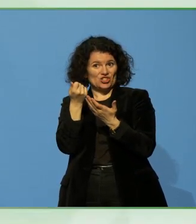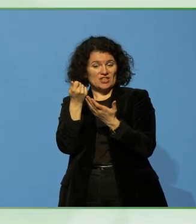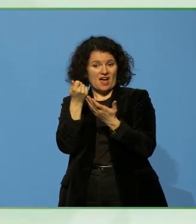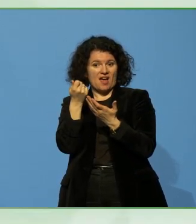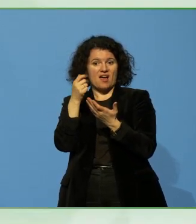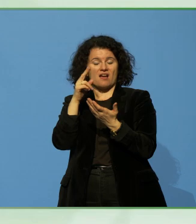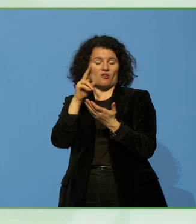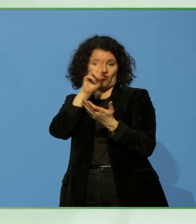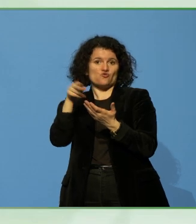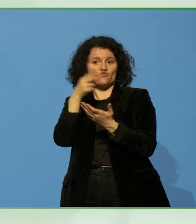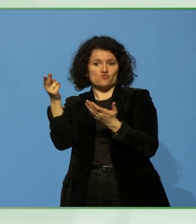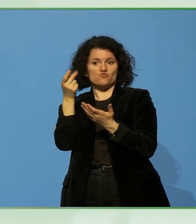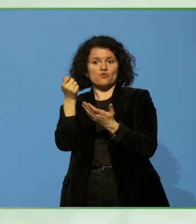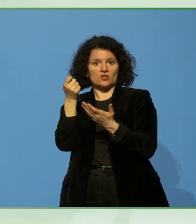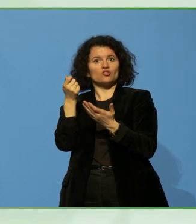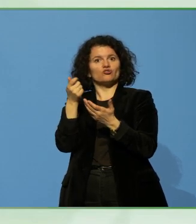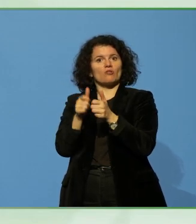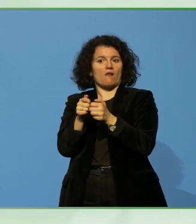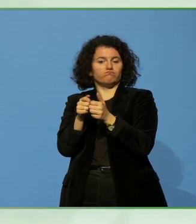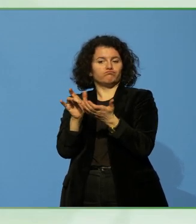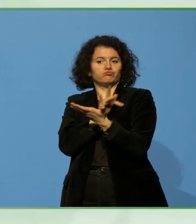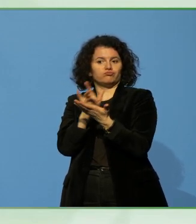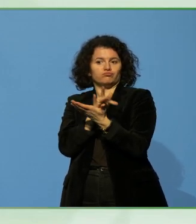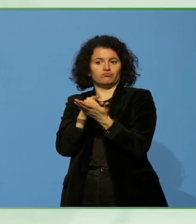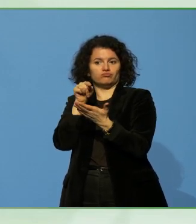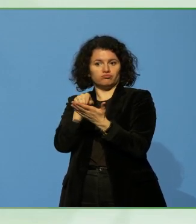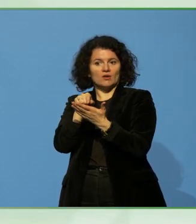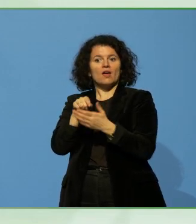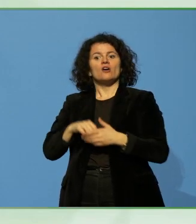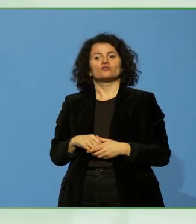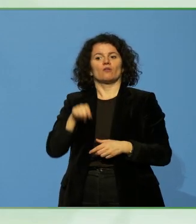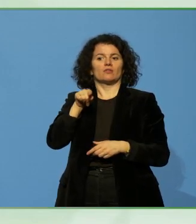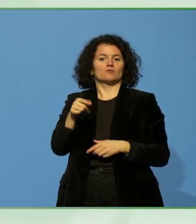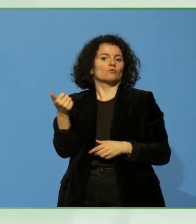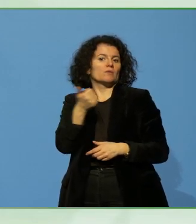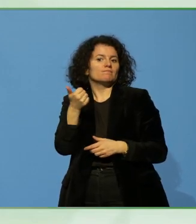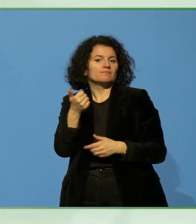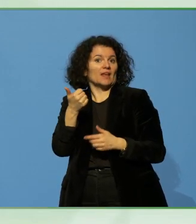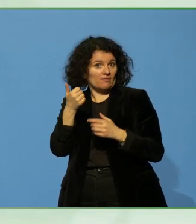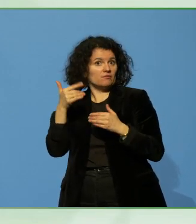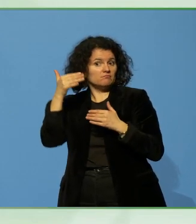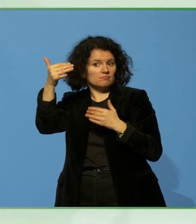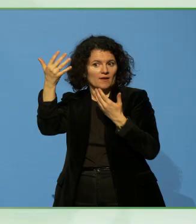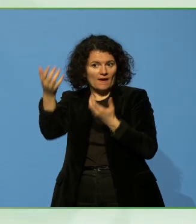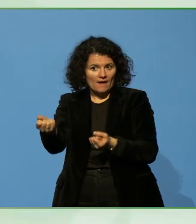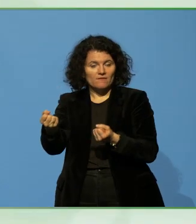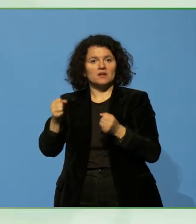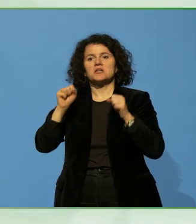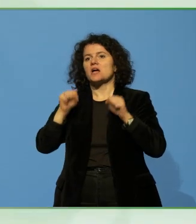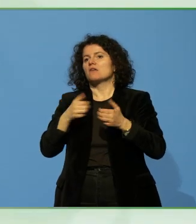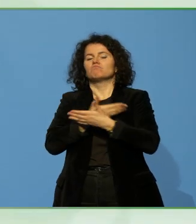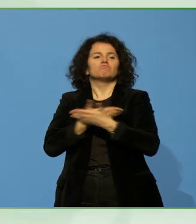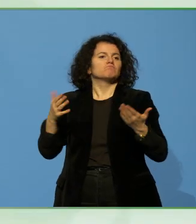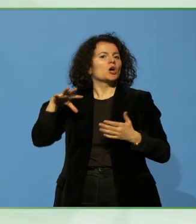cash, it would be available for everybody. So independent on which bank you use, independent on which country